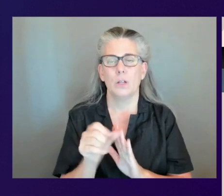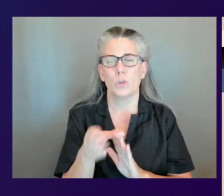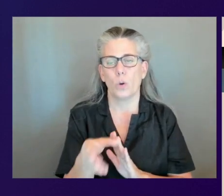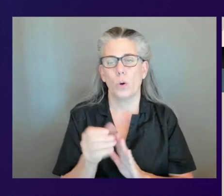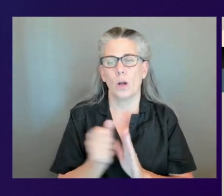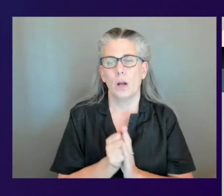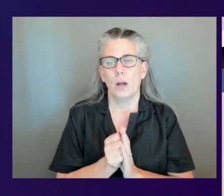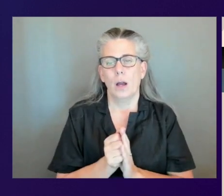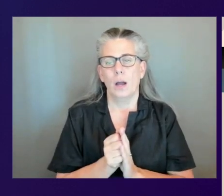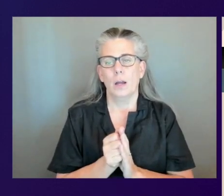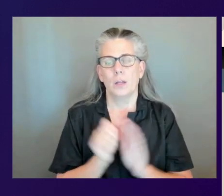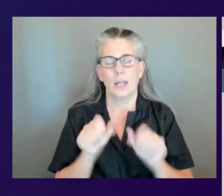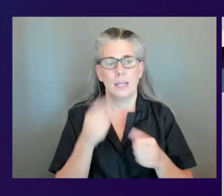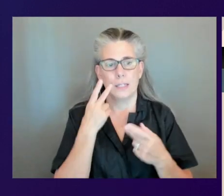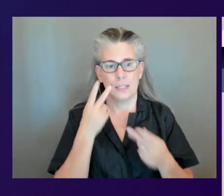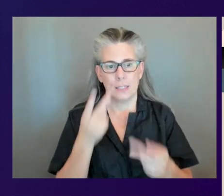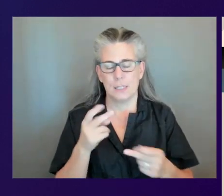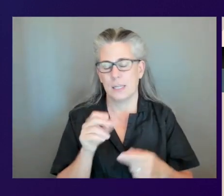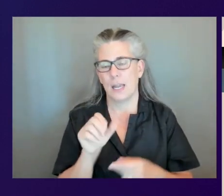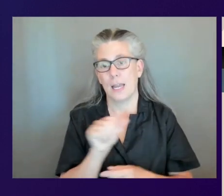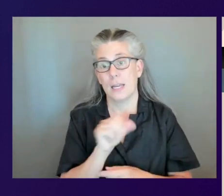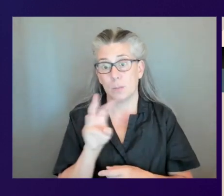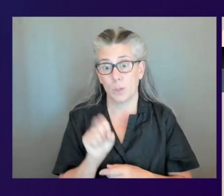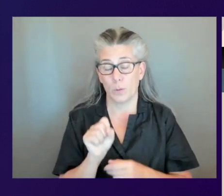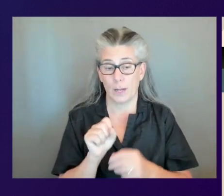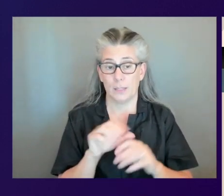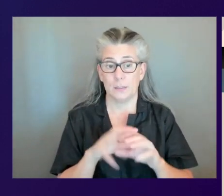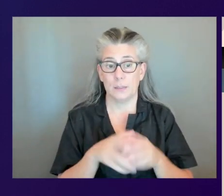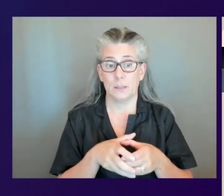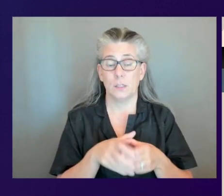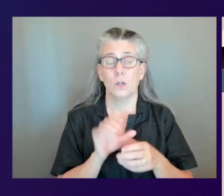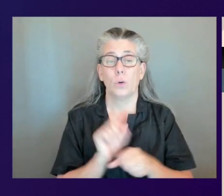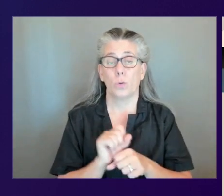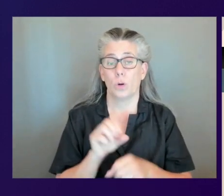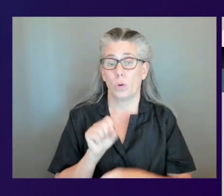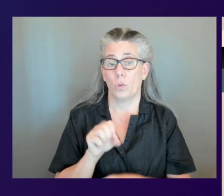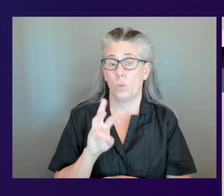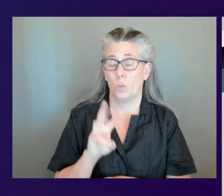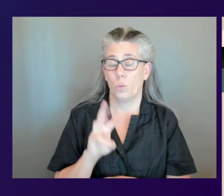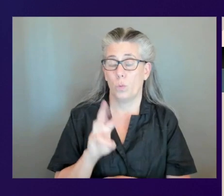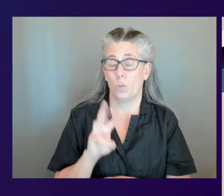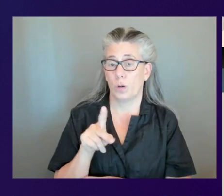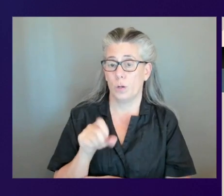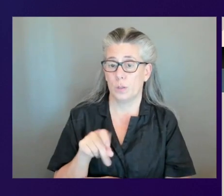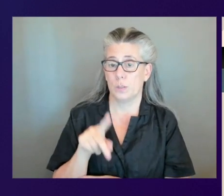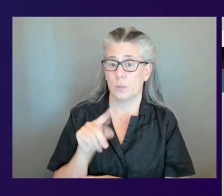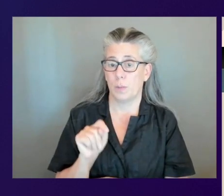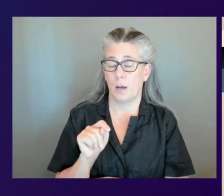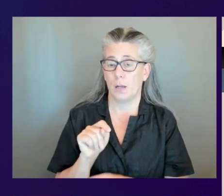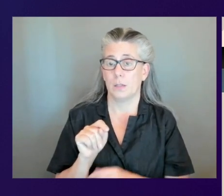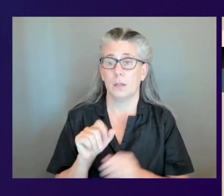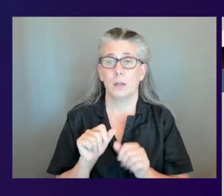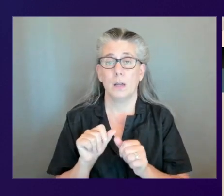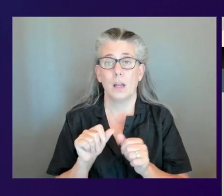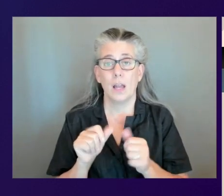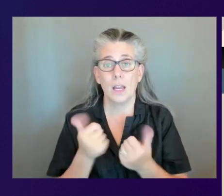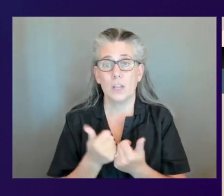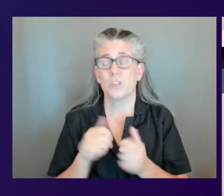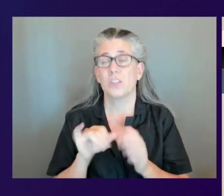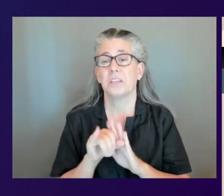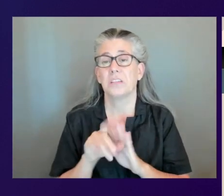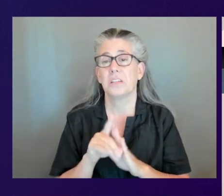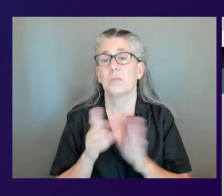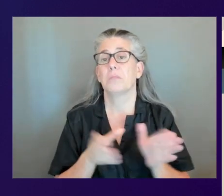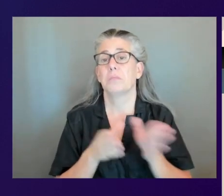AWS land, you're a bundle with the Workspot agent downloaded on it. We can click into those. We can also create a new